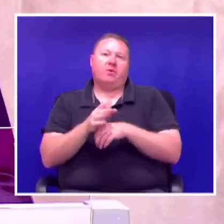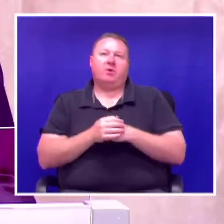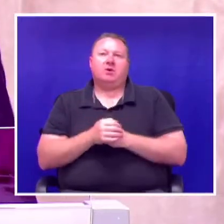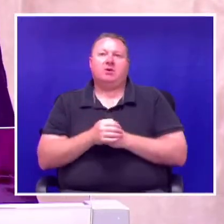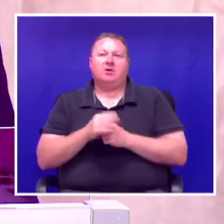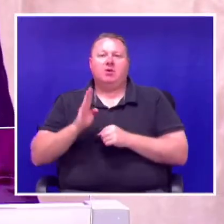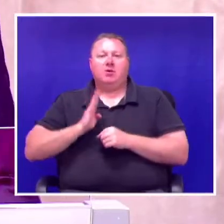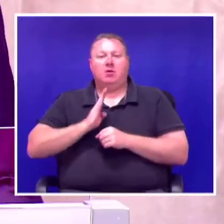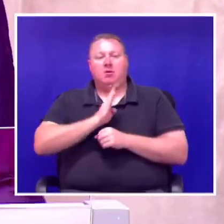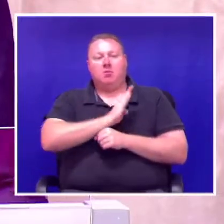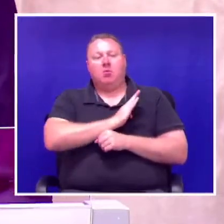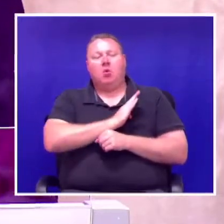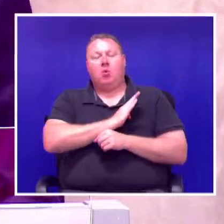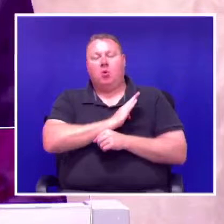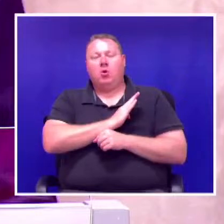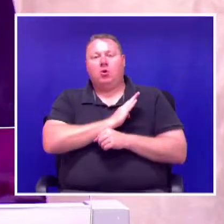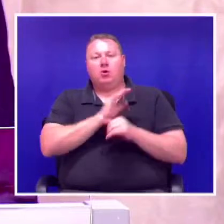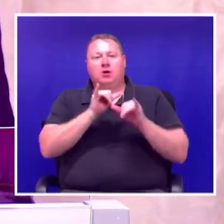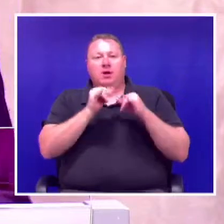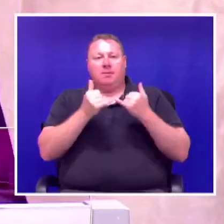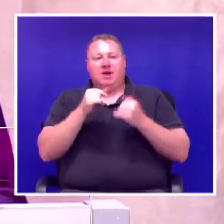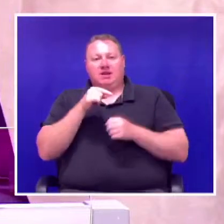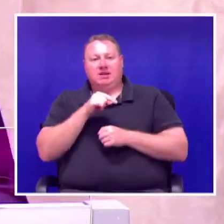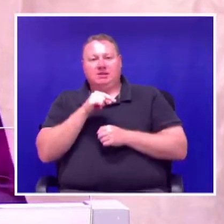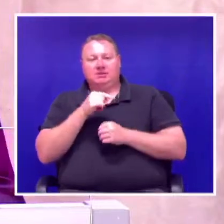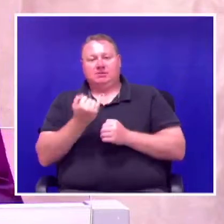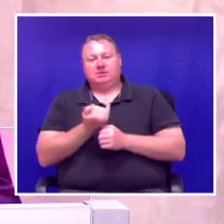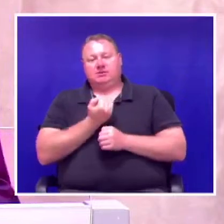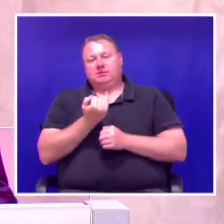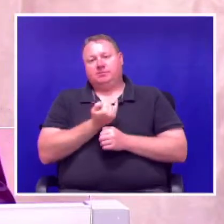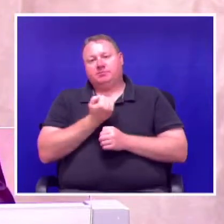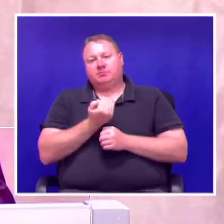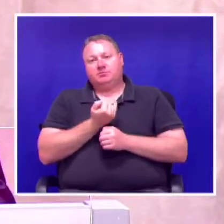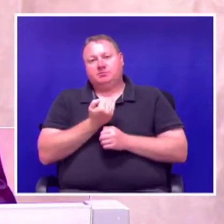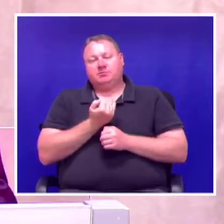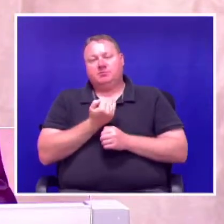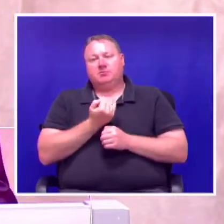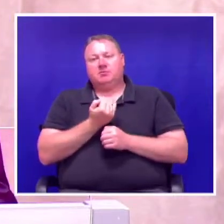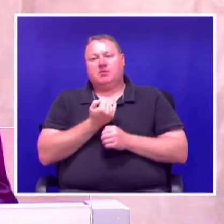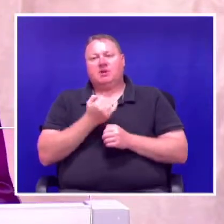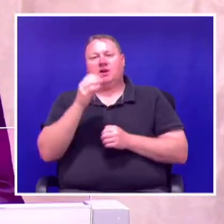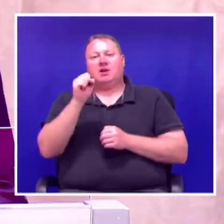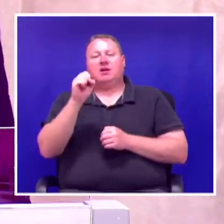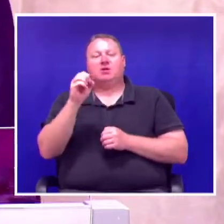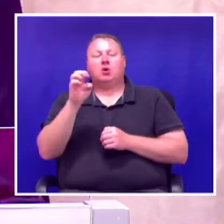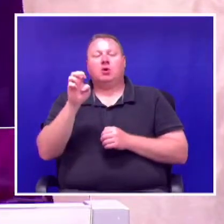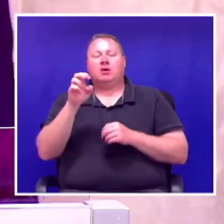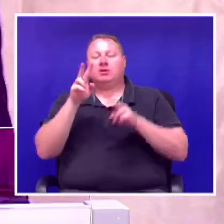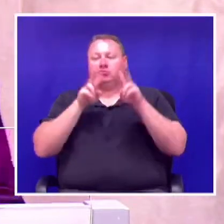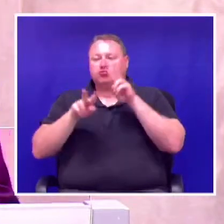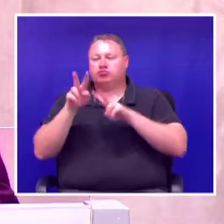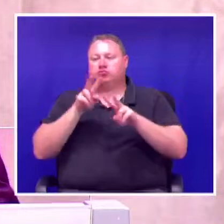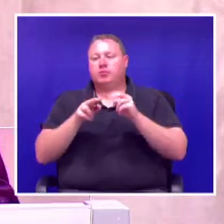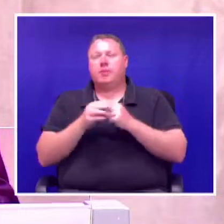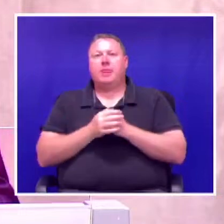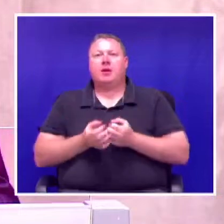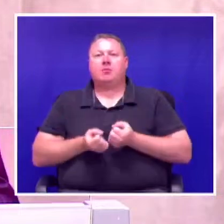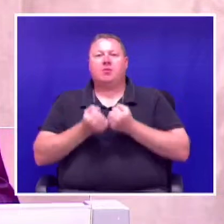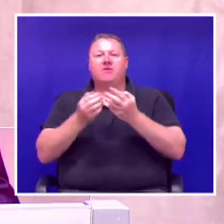board of the holding company will have independence over state-owned enterprises to